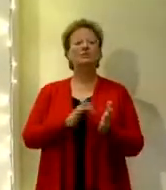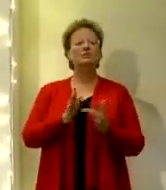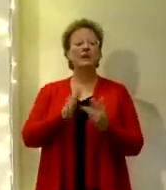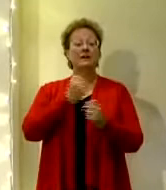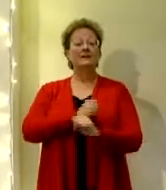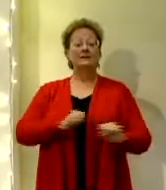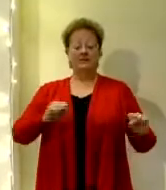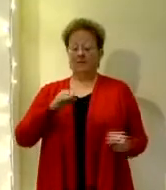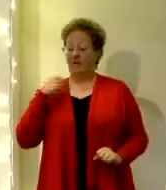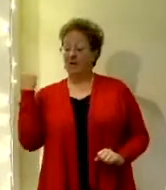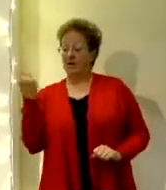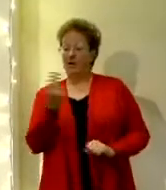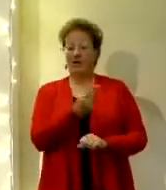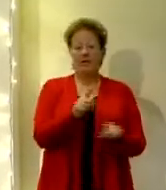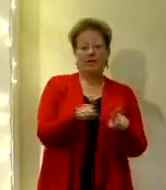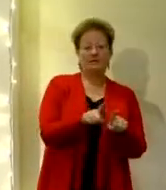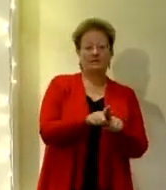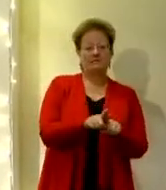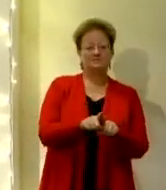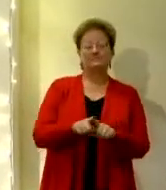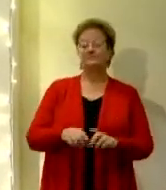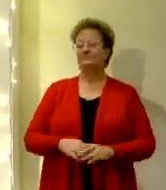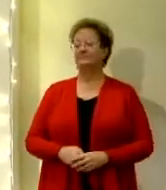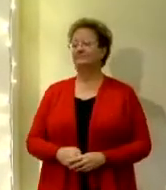for us too, and then we'll have some communion, and then we'll go.